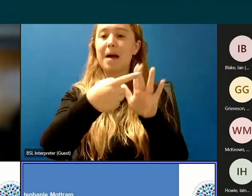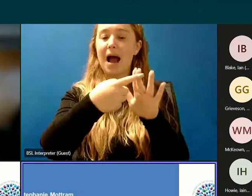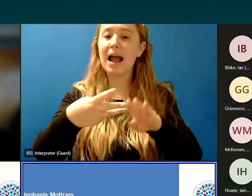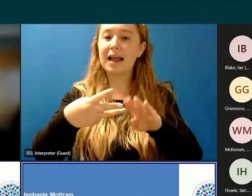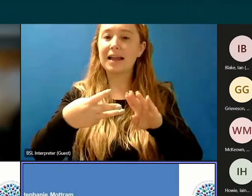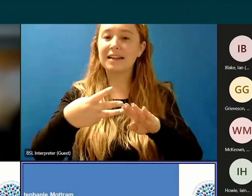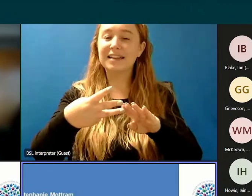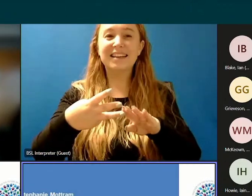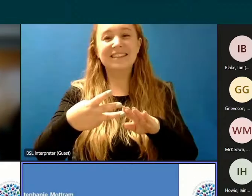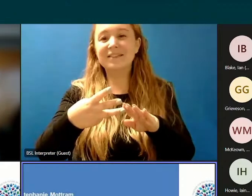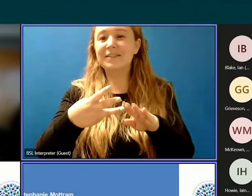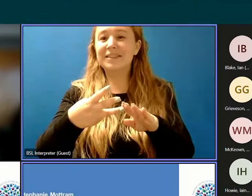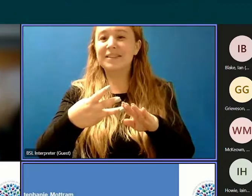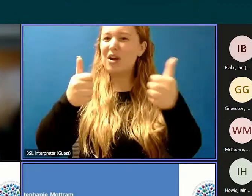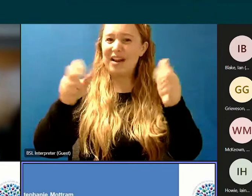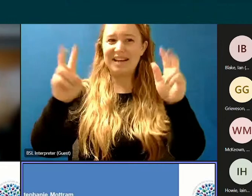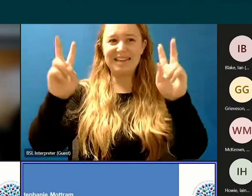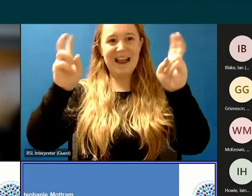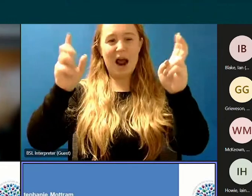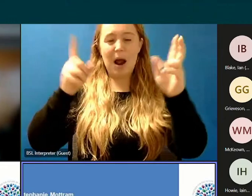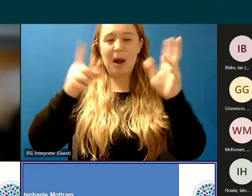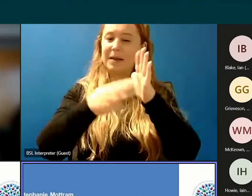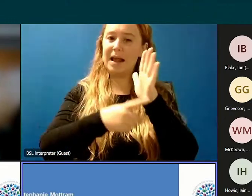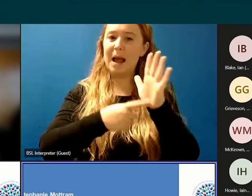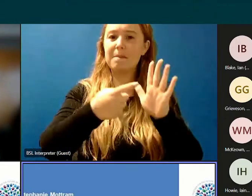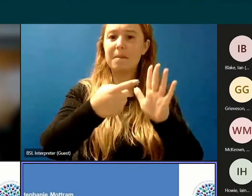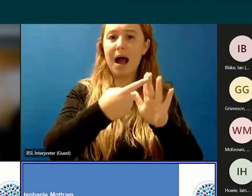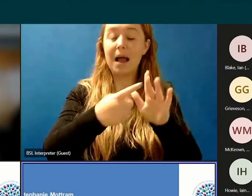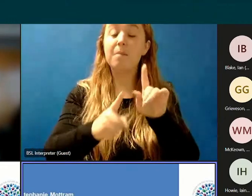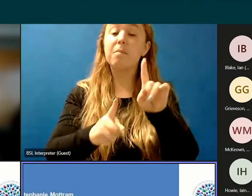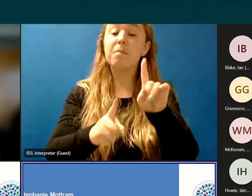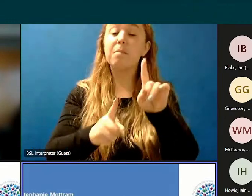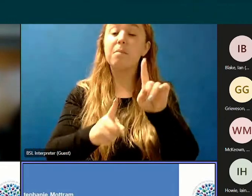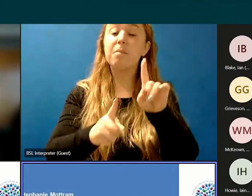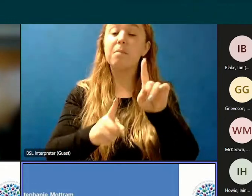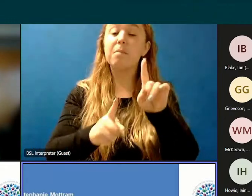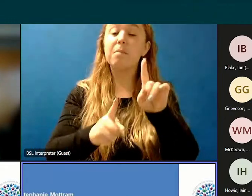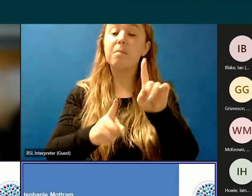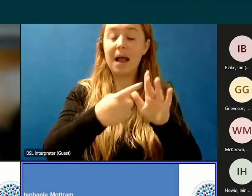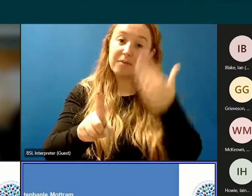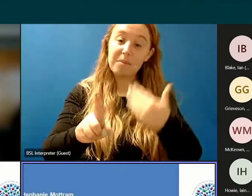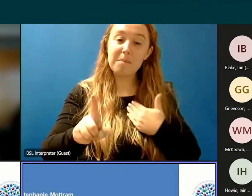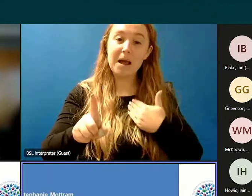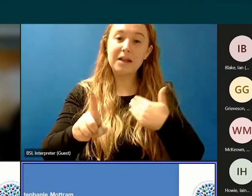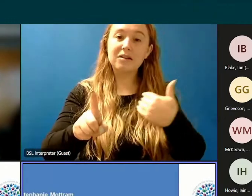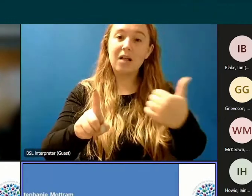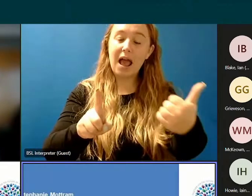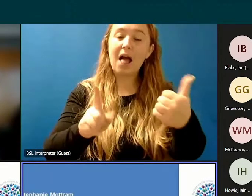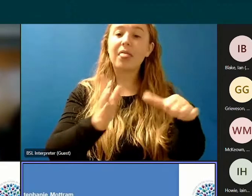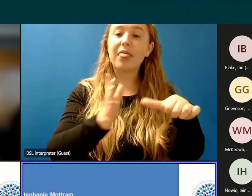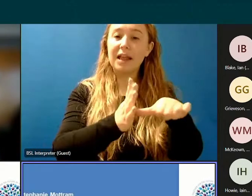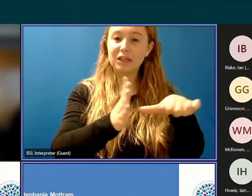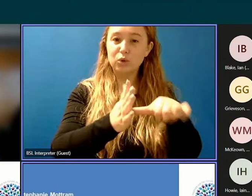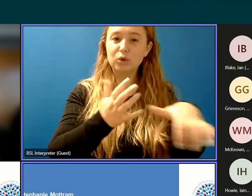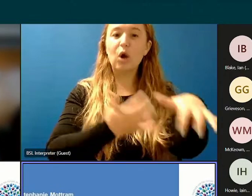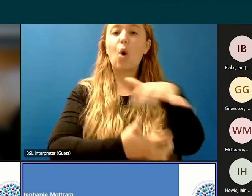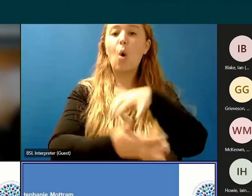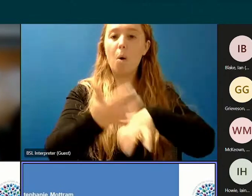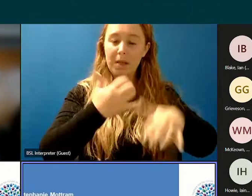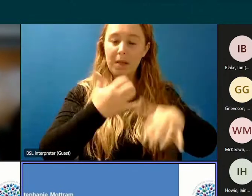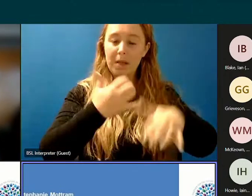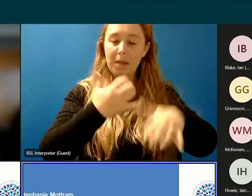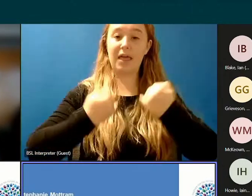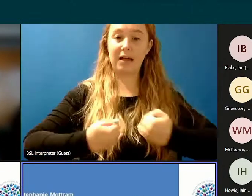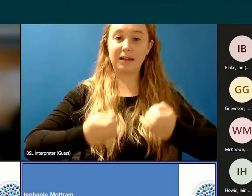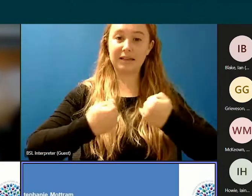it's not a great term, and we need to move away from that, but somebody with complex needs in terms of mental illness. And the care